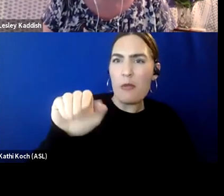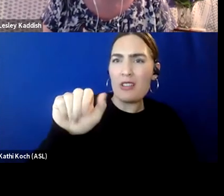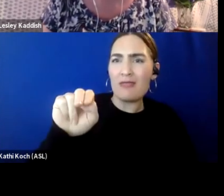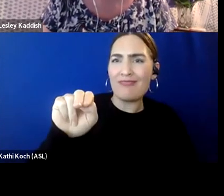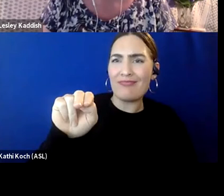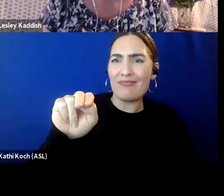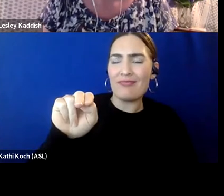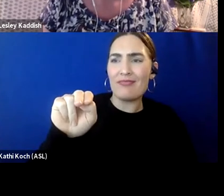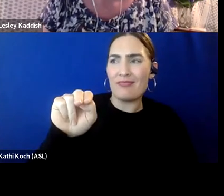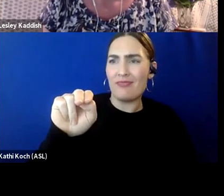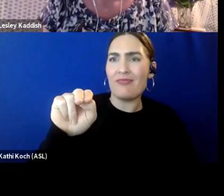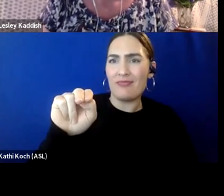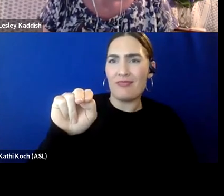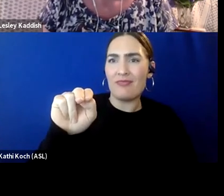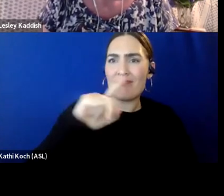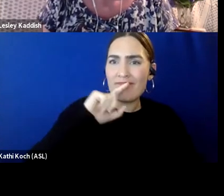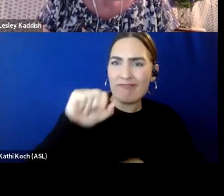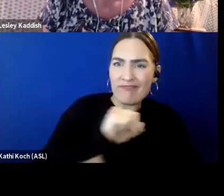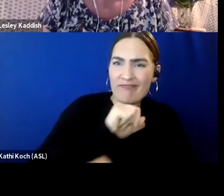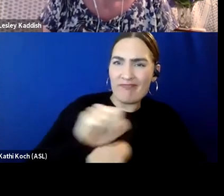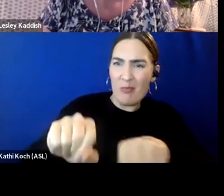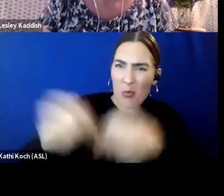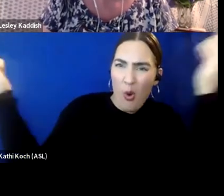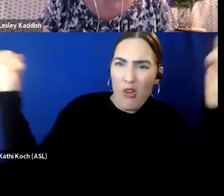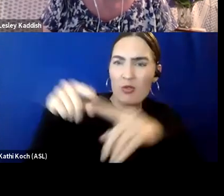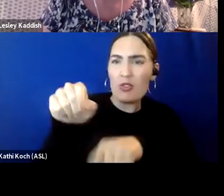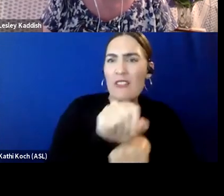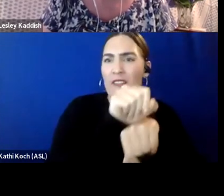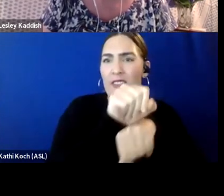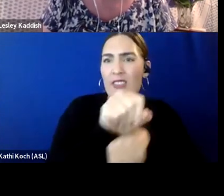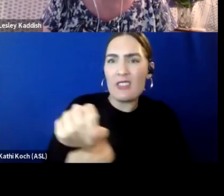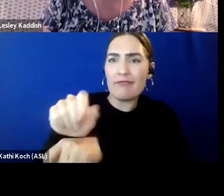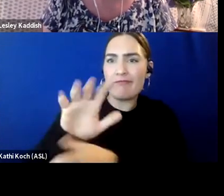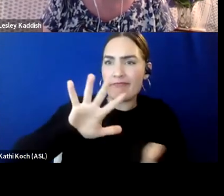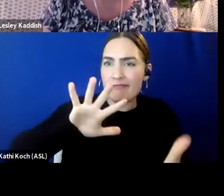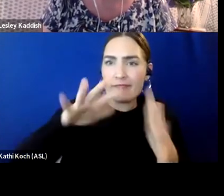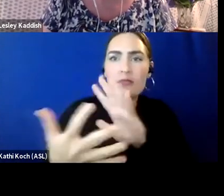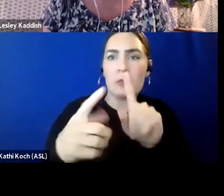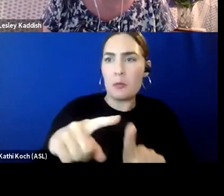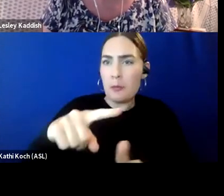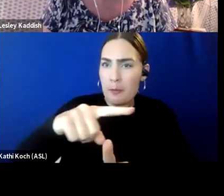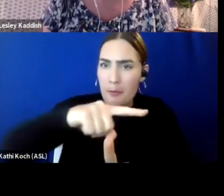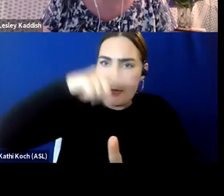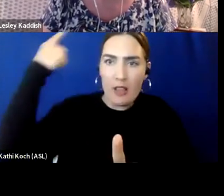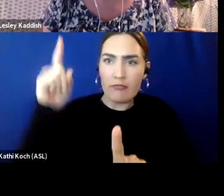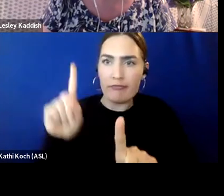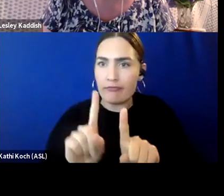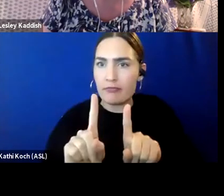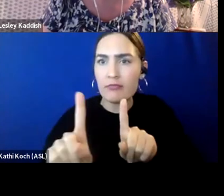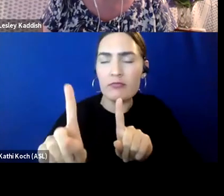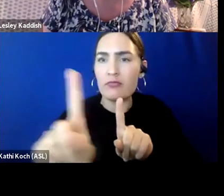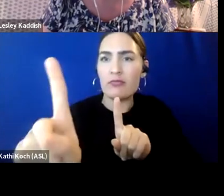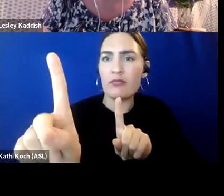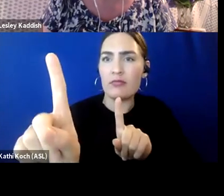in as slaves, turned us into Black Sambo, Mammy, Zip Coon,